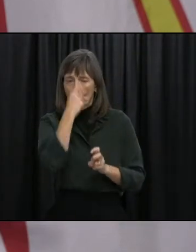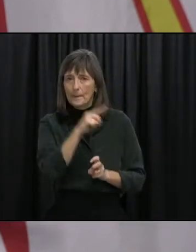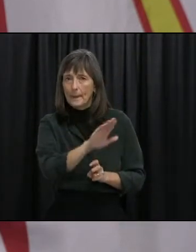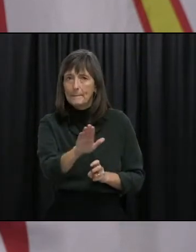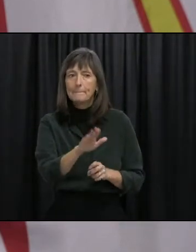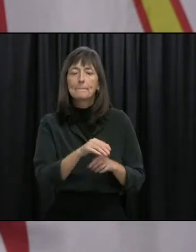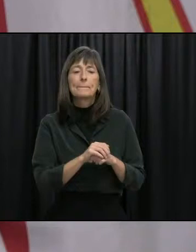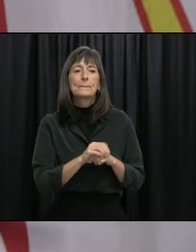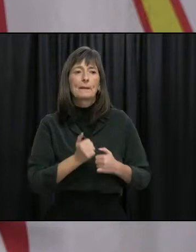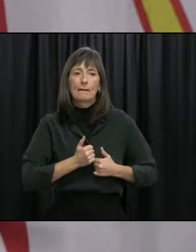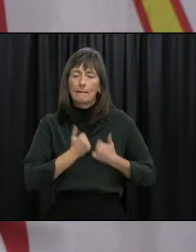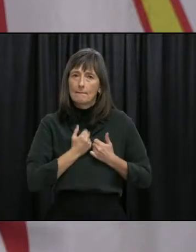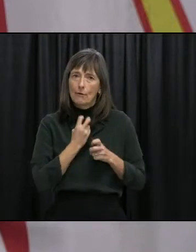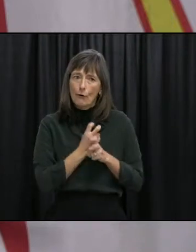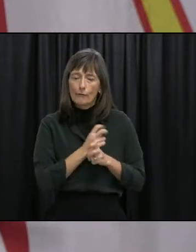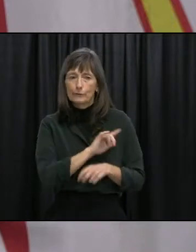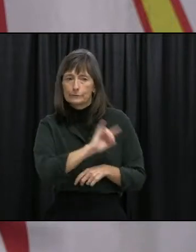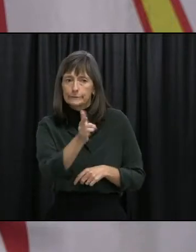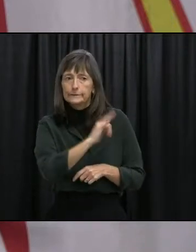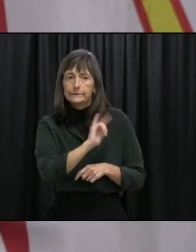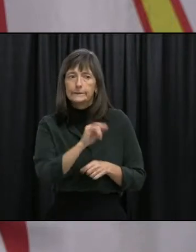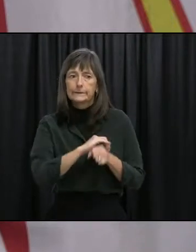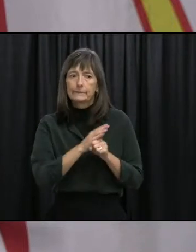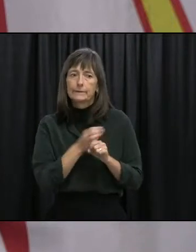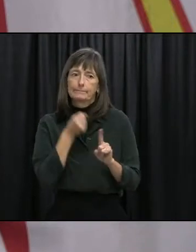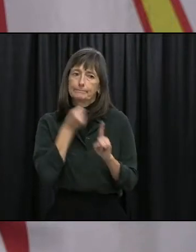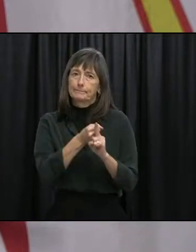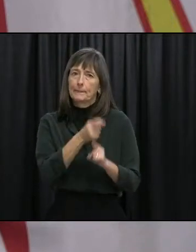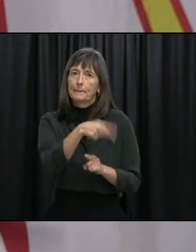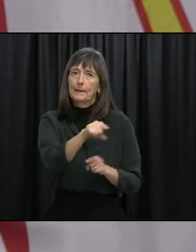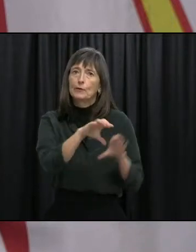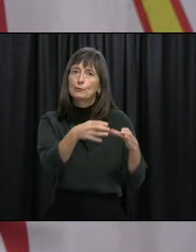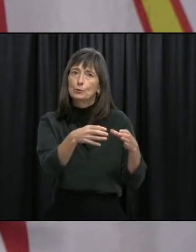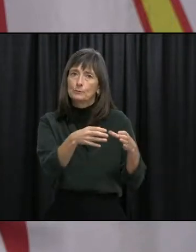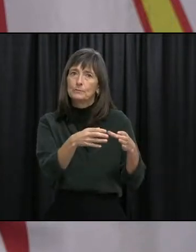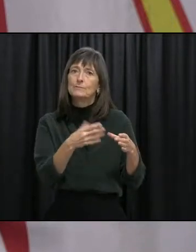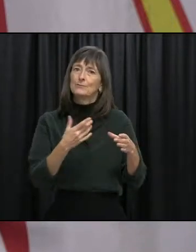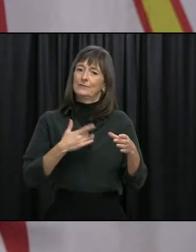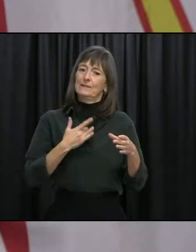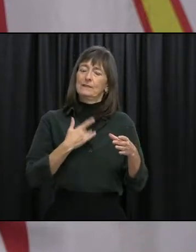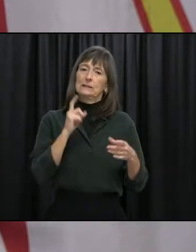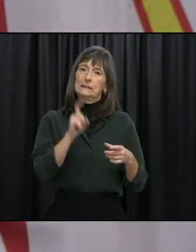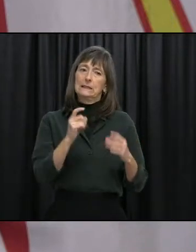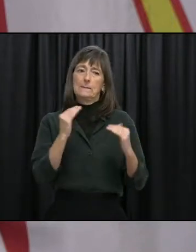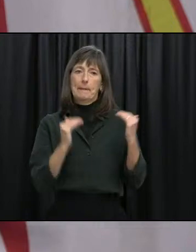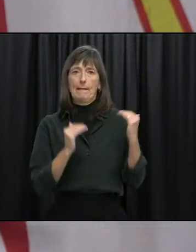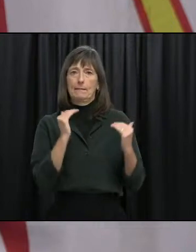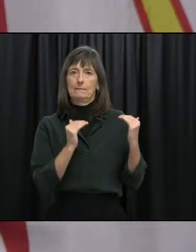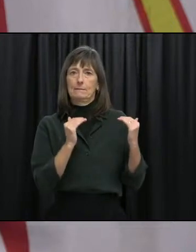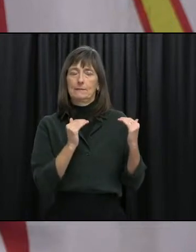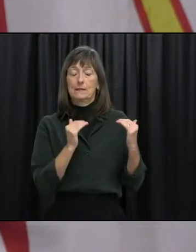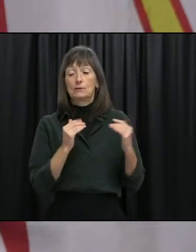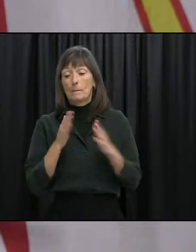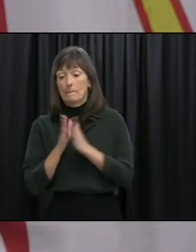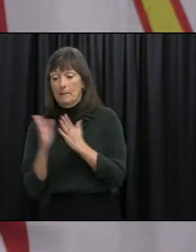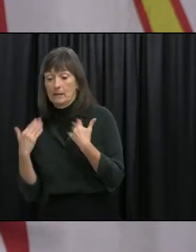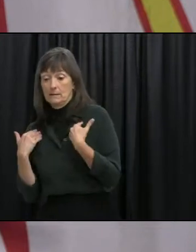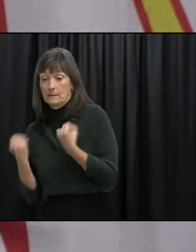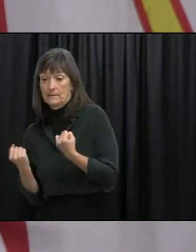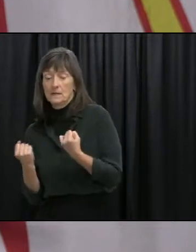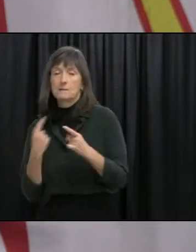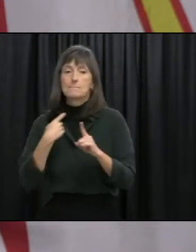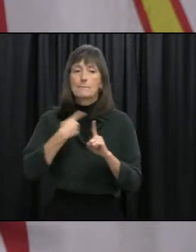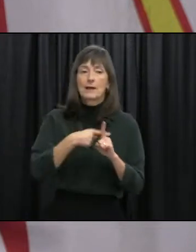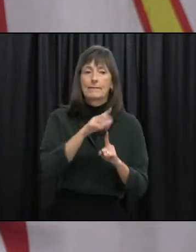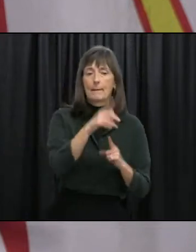the pandemic. And we wanted to try to balance their wellness with public safety. If we were to